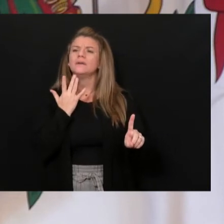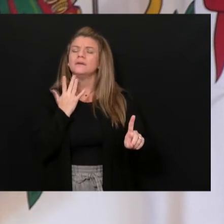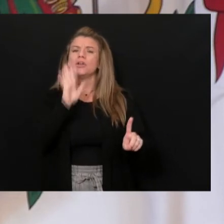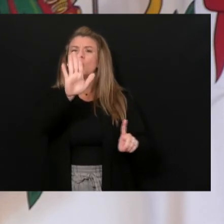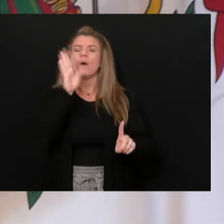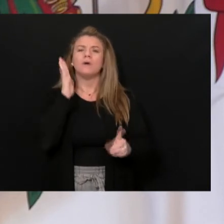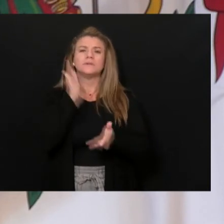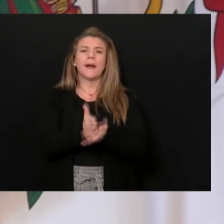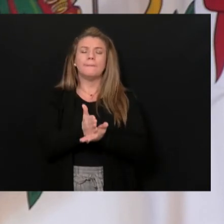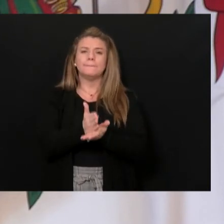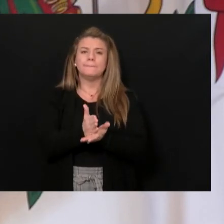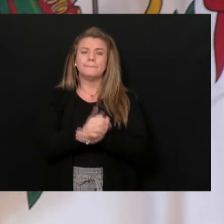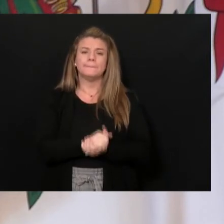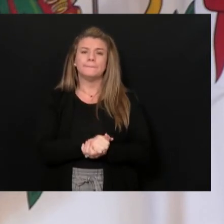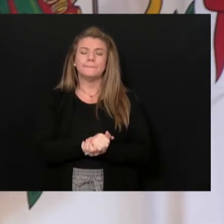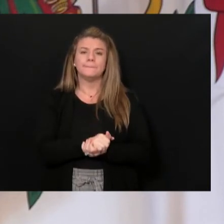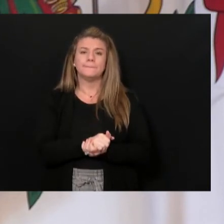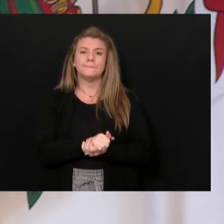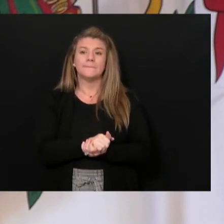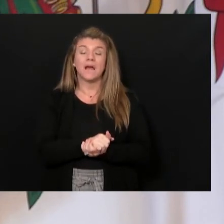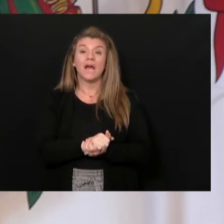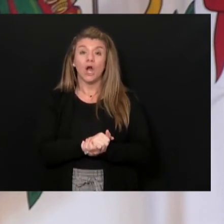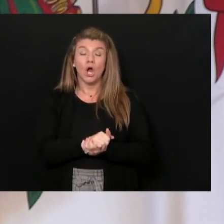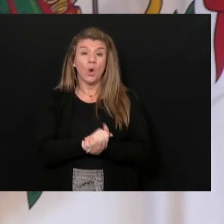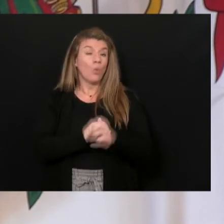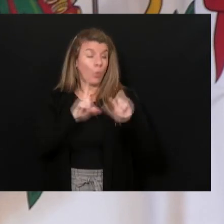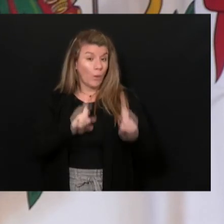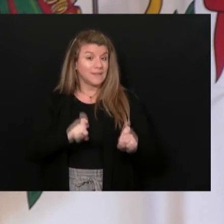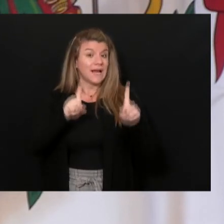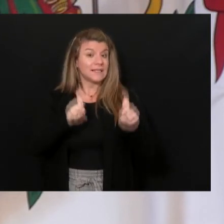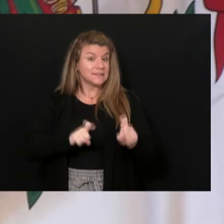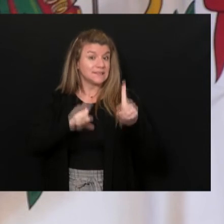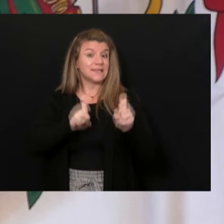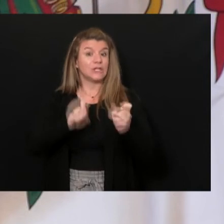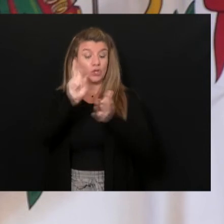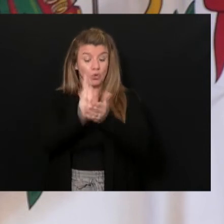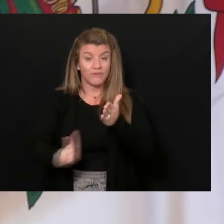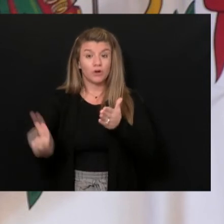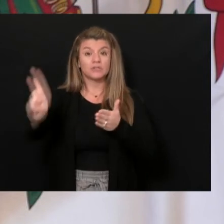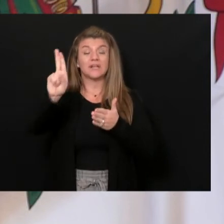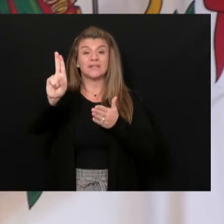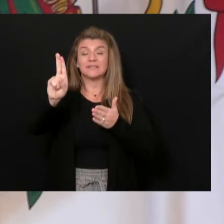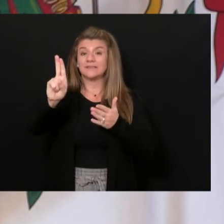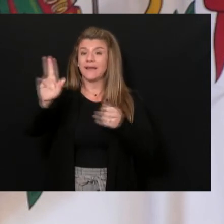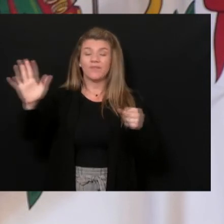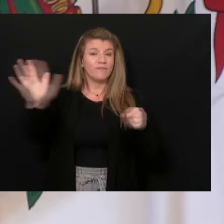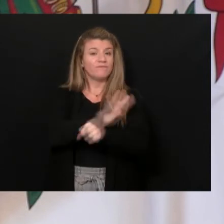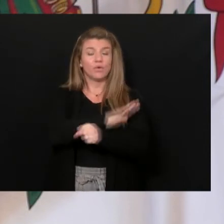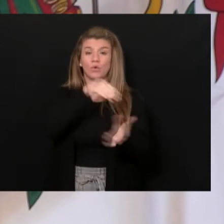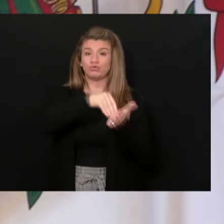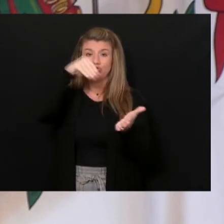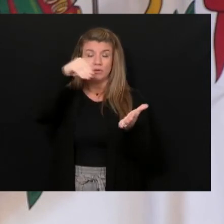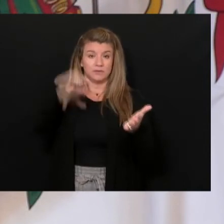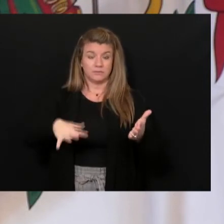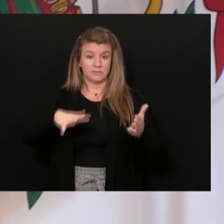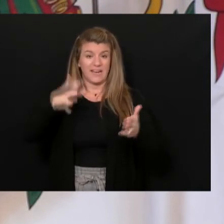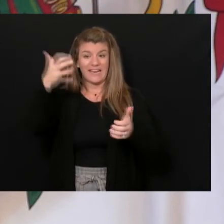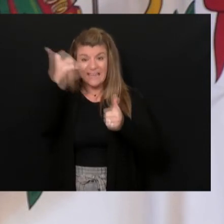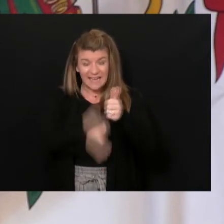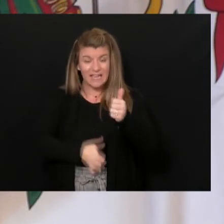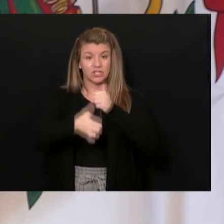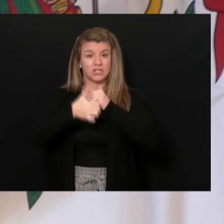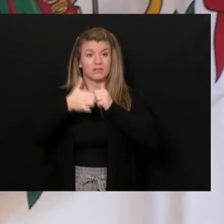stop. We tested our universities and all of our students' bodies at